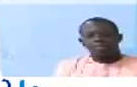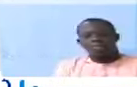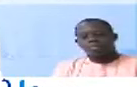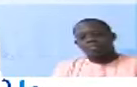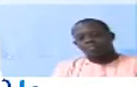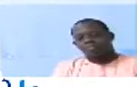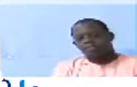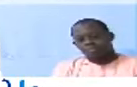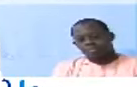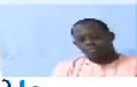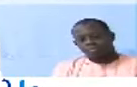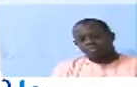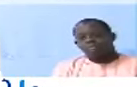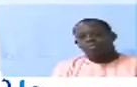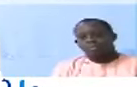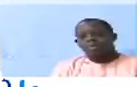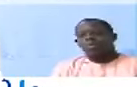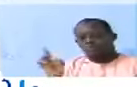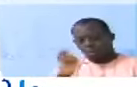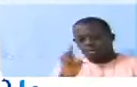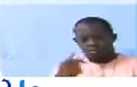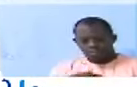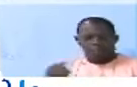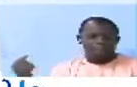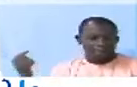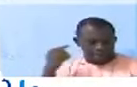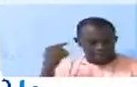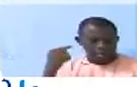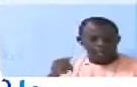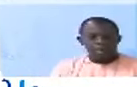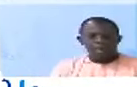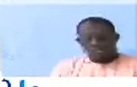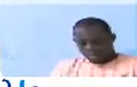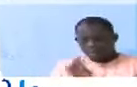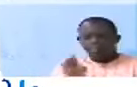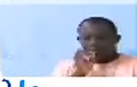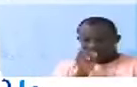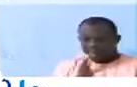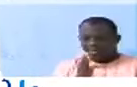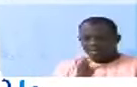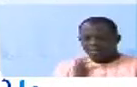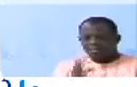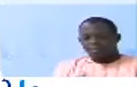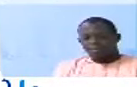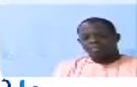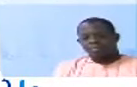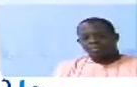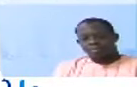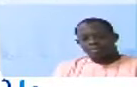somewhere. Just as I heard them saying, because we were under custody.